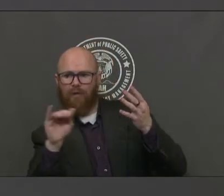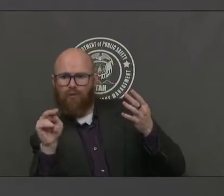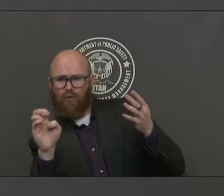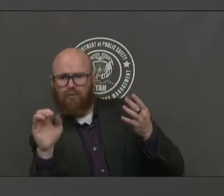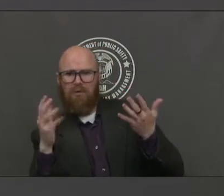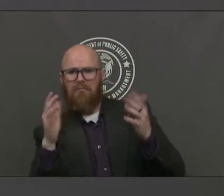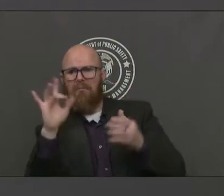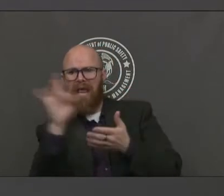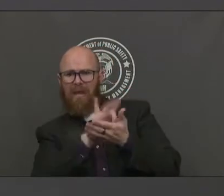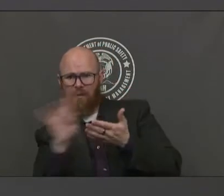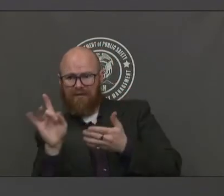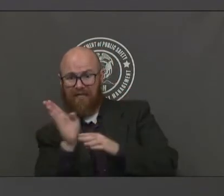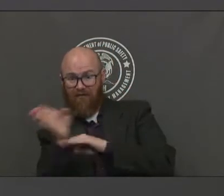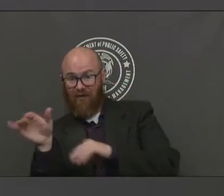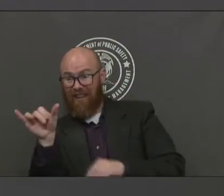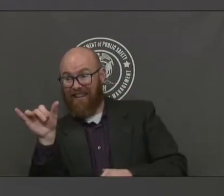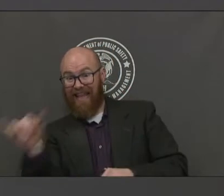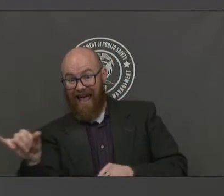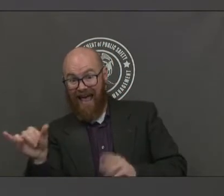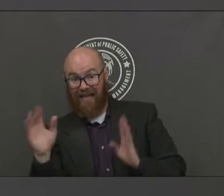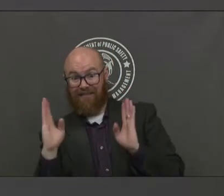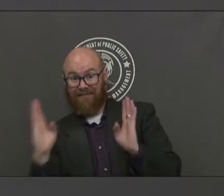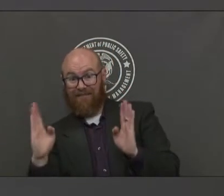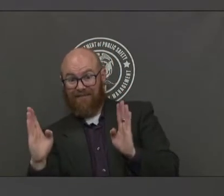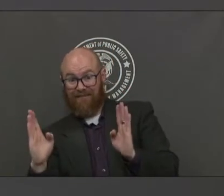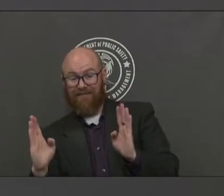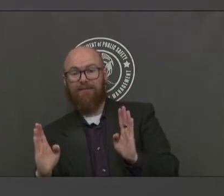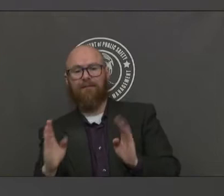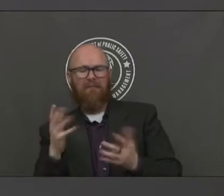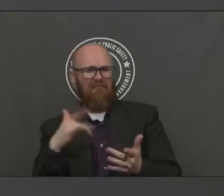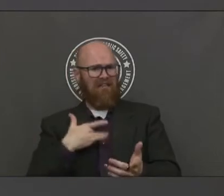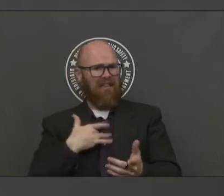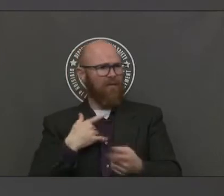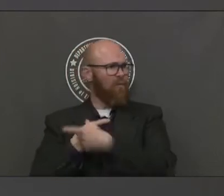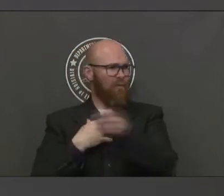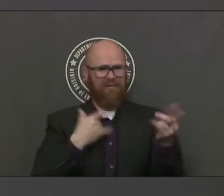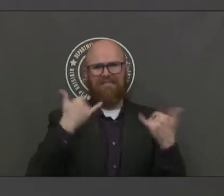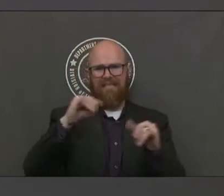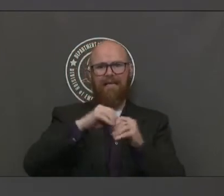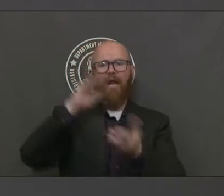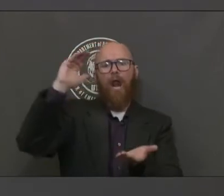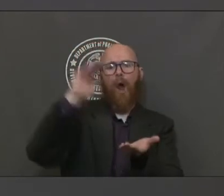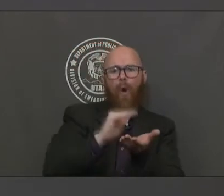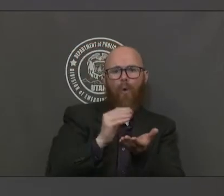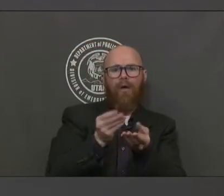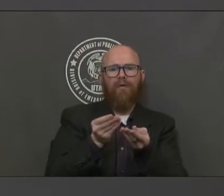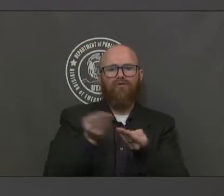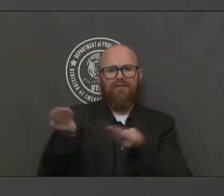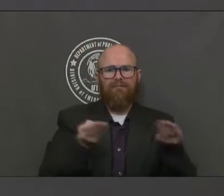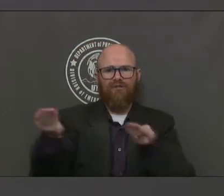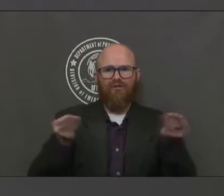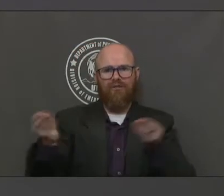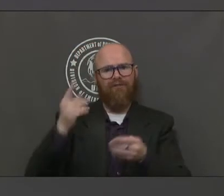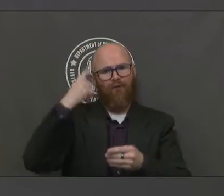So 8 weeks minimum after that, assuming we're still in a low transmission state in your